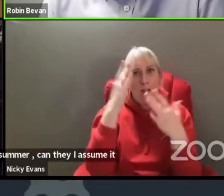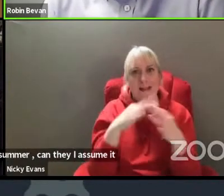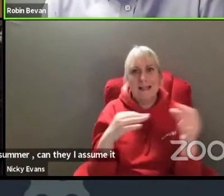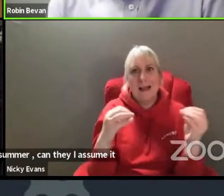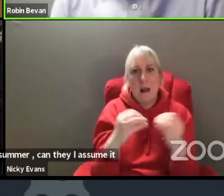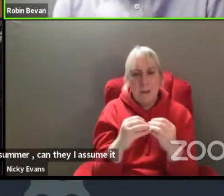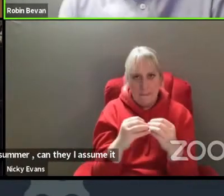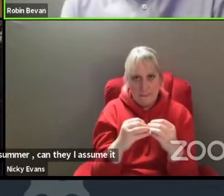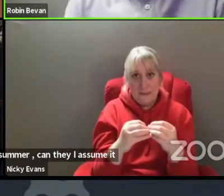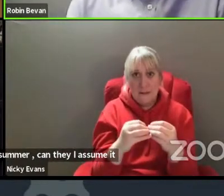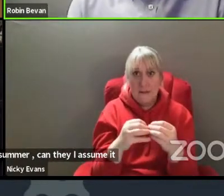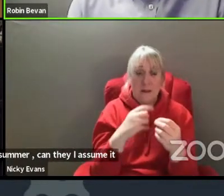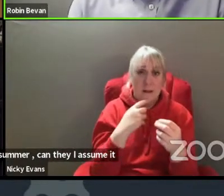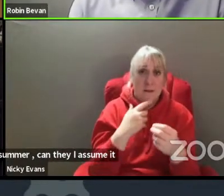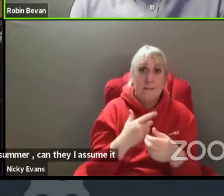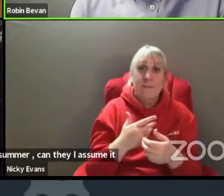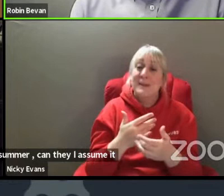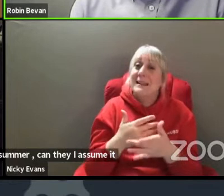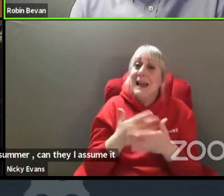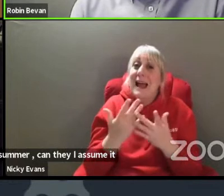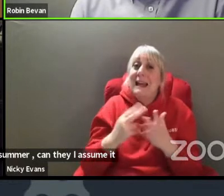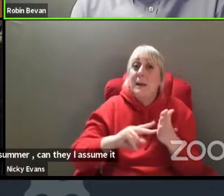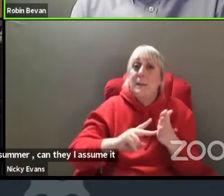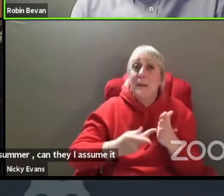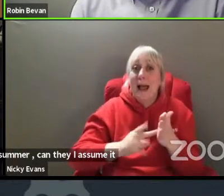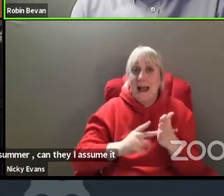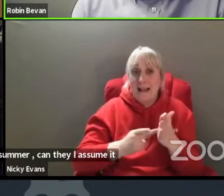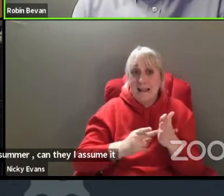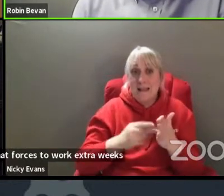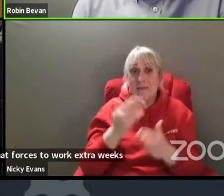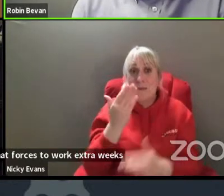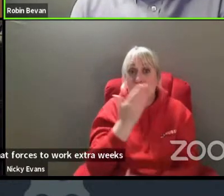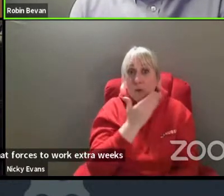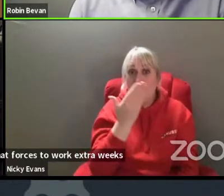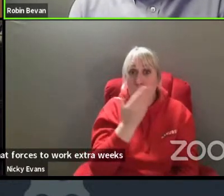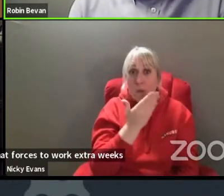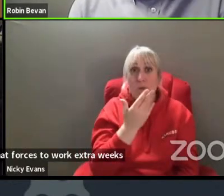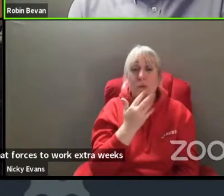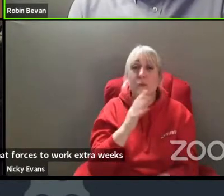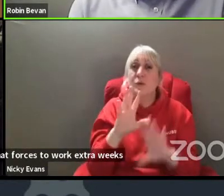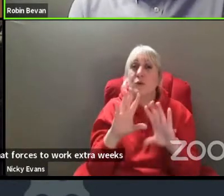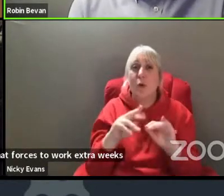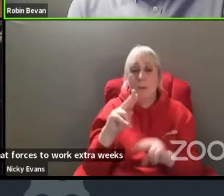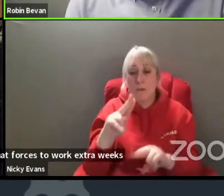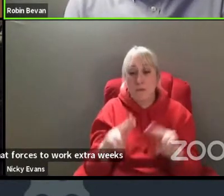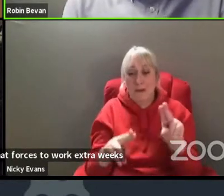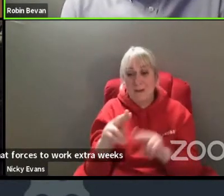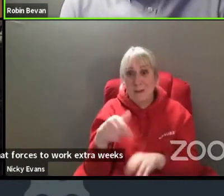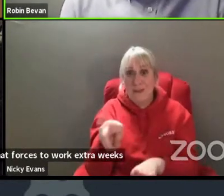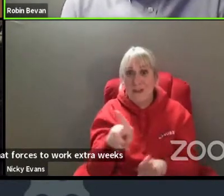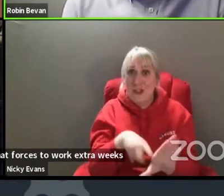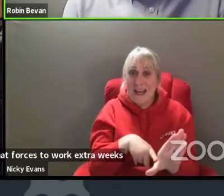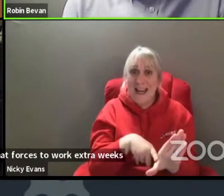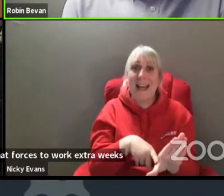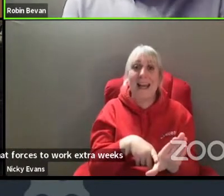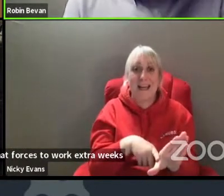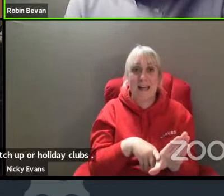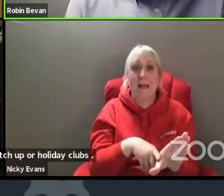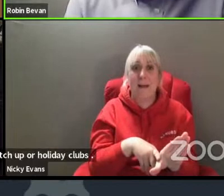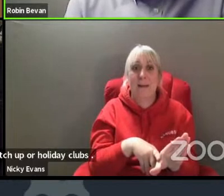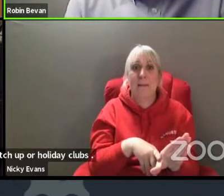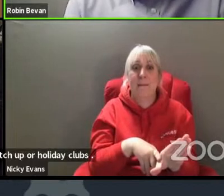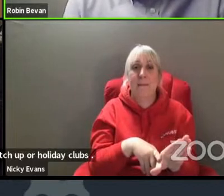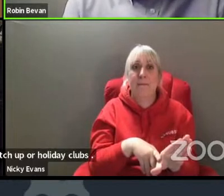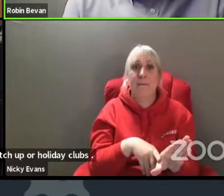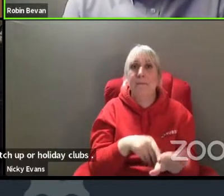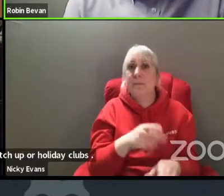is there a plan to push for schools to remove GCSE results this year from appraisal? that link between some